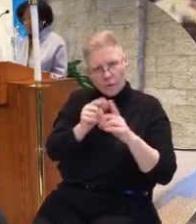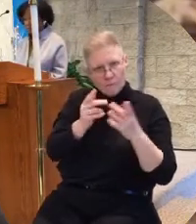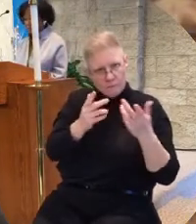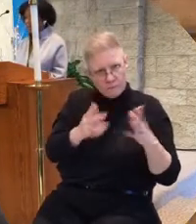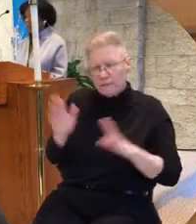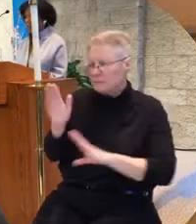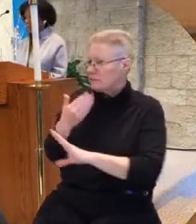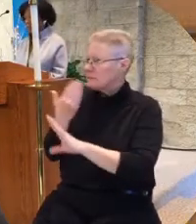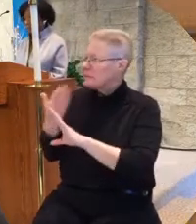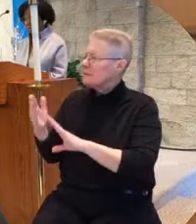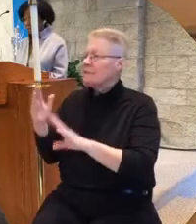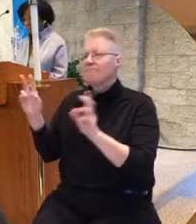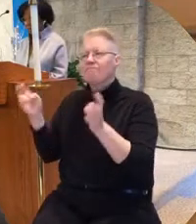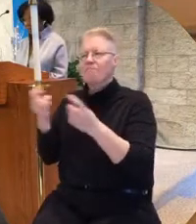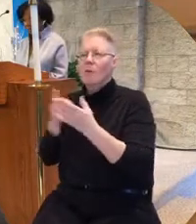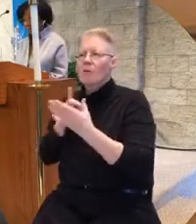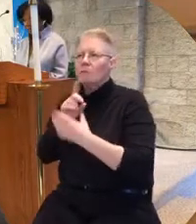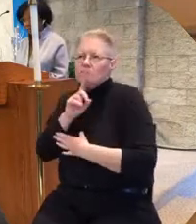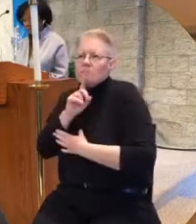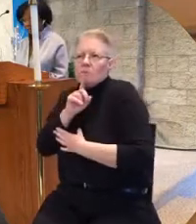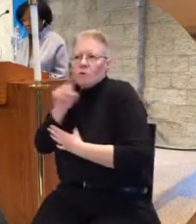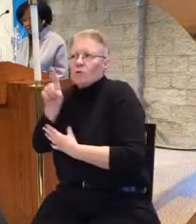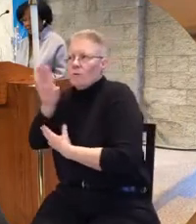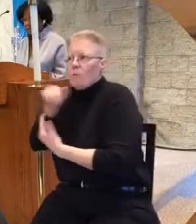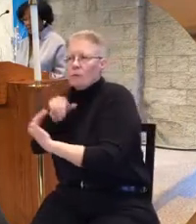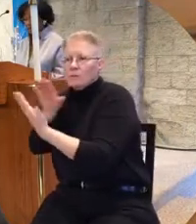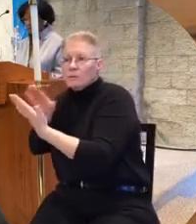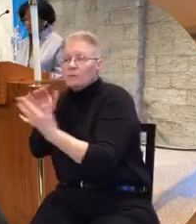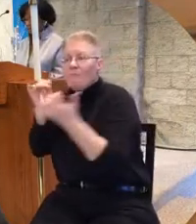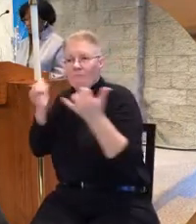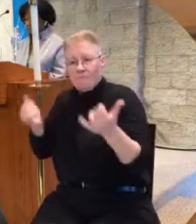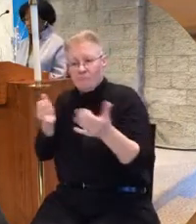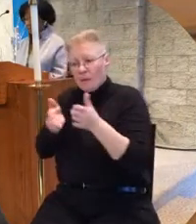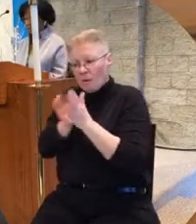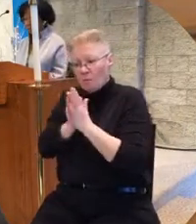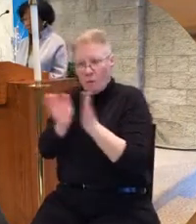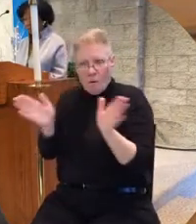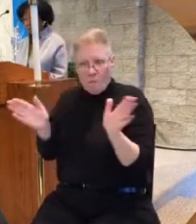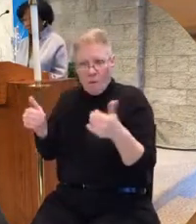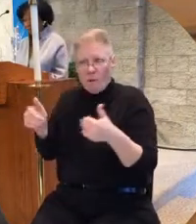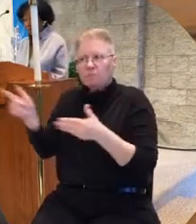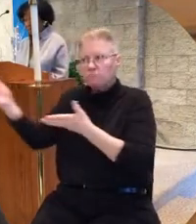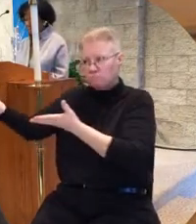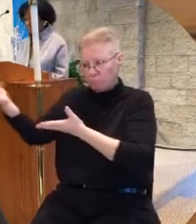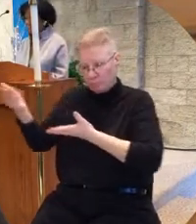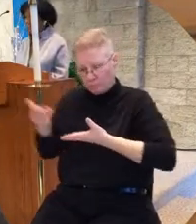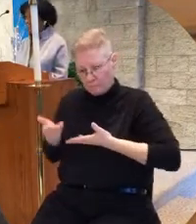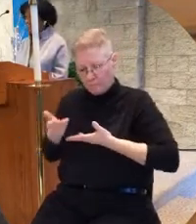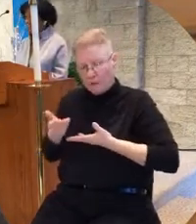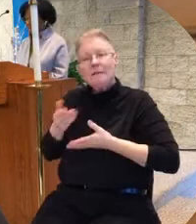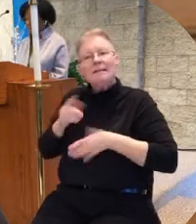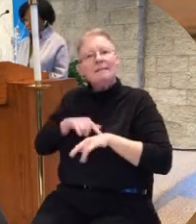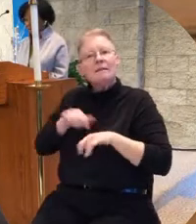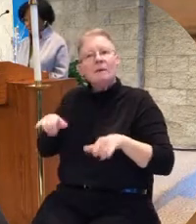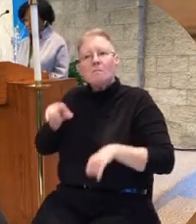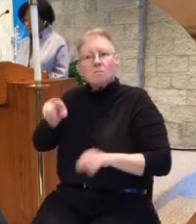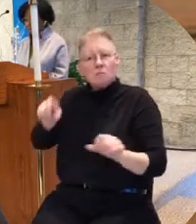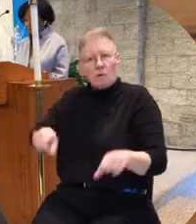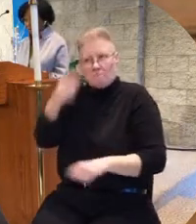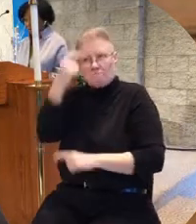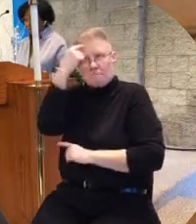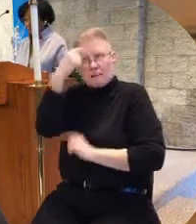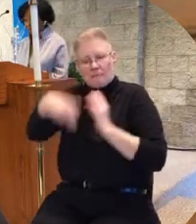usher brings down the prayer box, you're invited to mentally add your prayers to the written request in the box. After